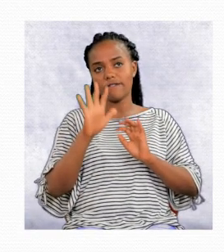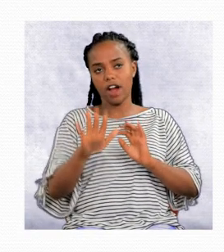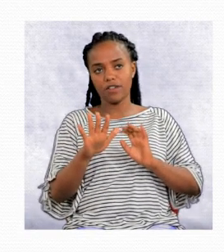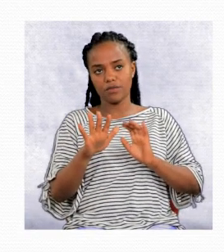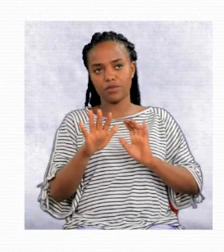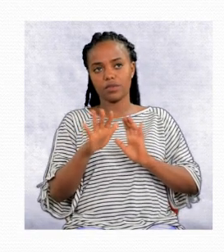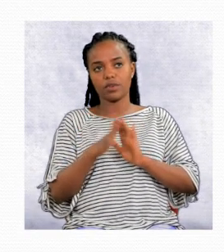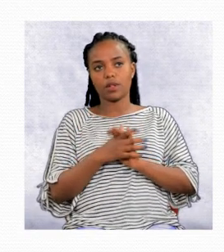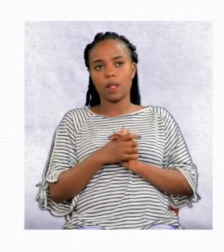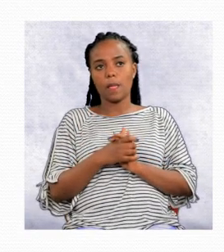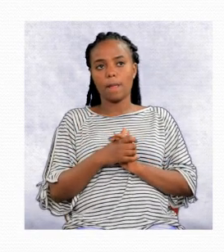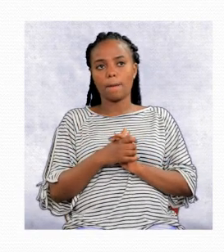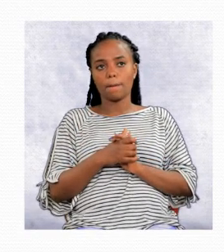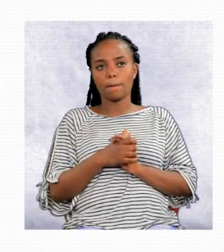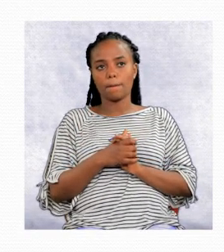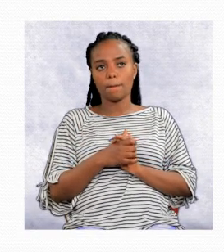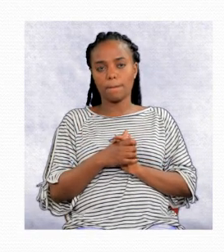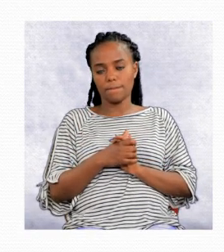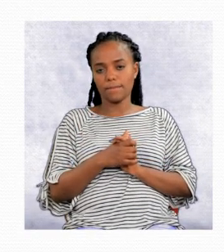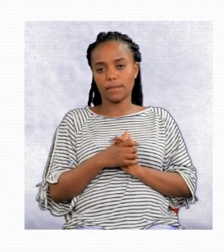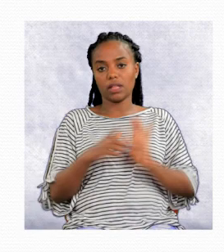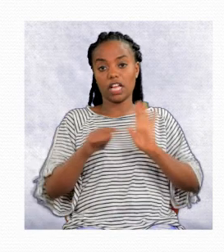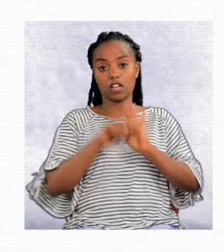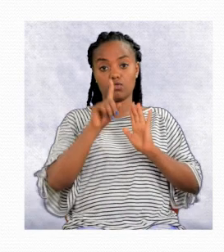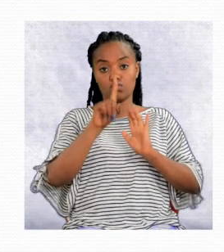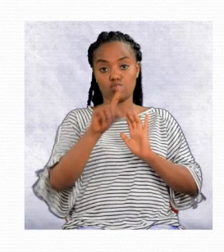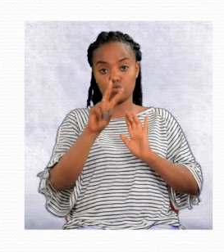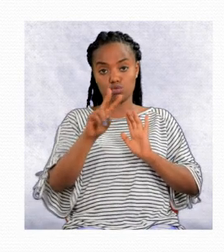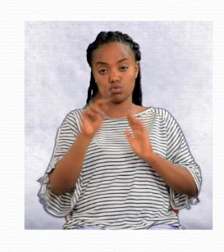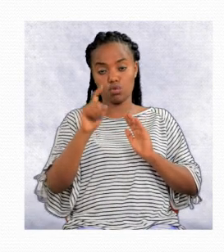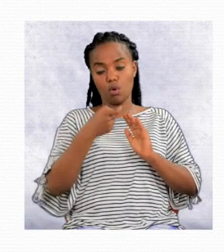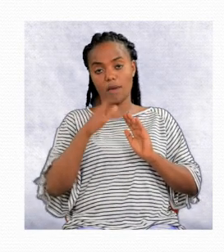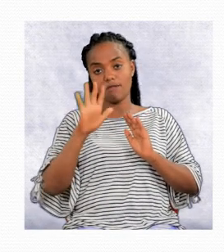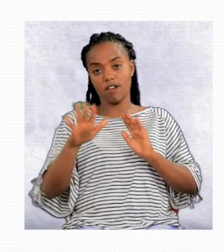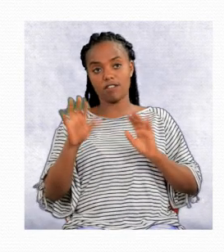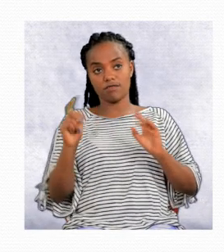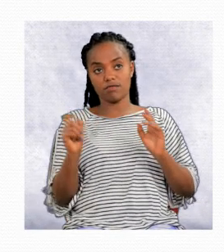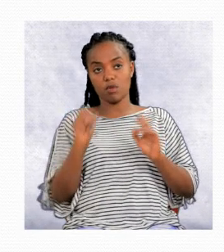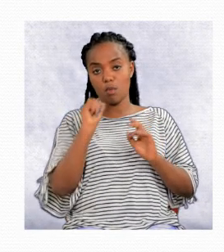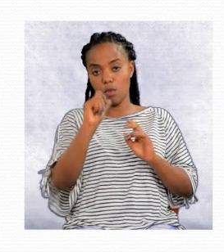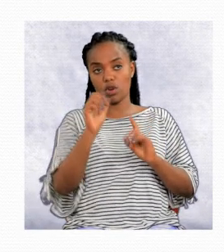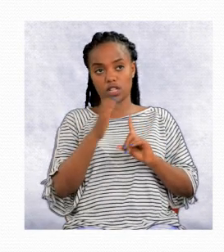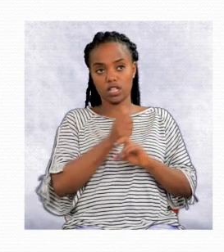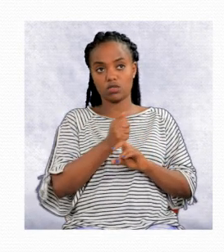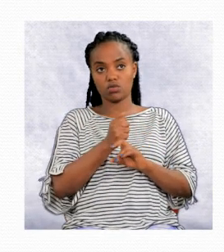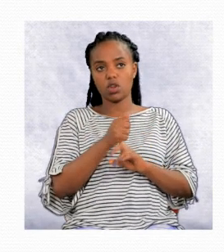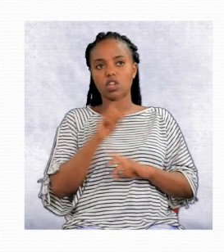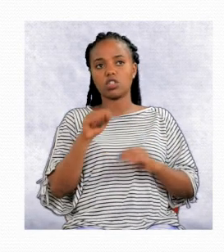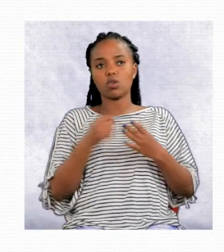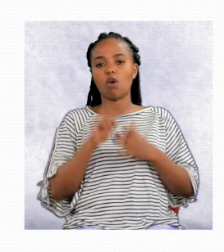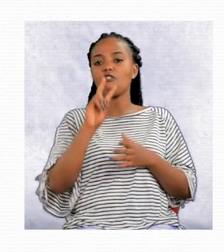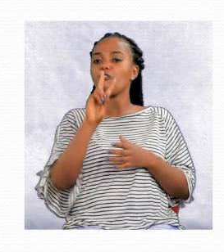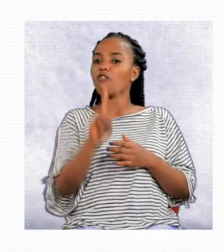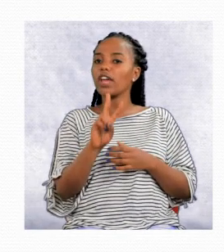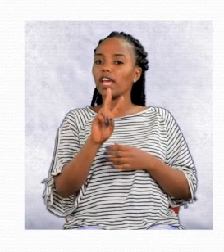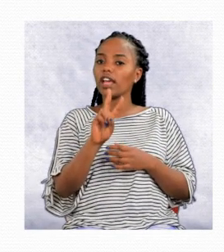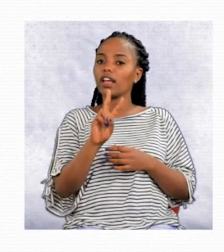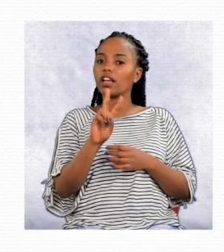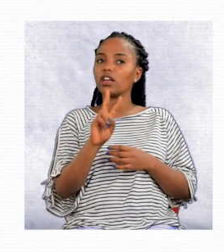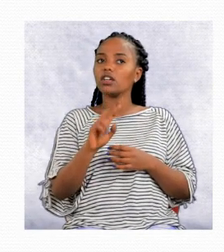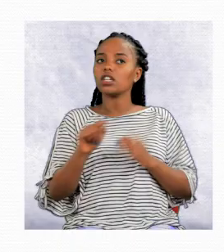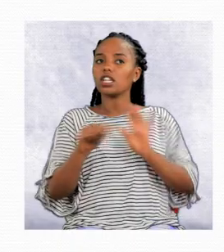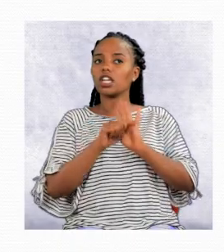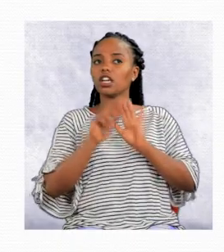2, 5 is this here. The vertex of our parabola is this at negative